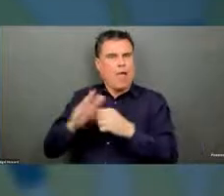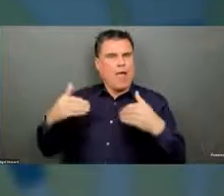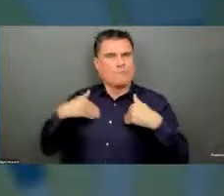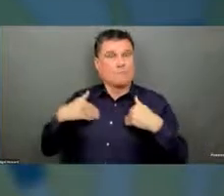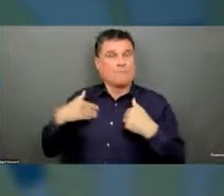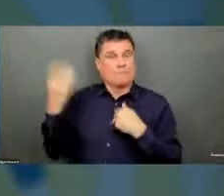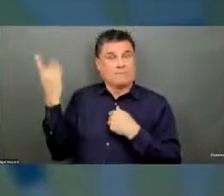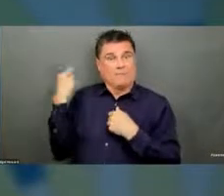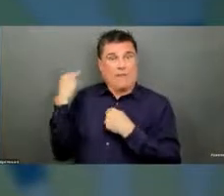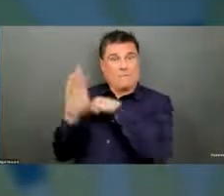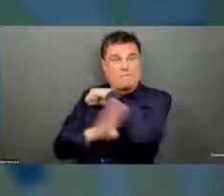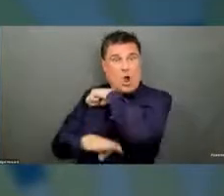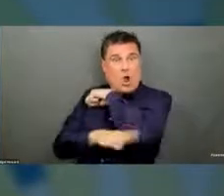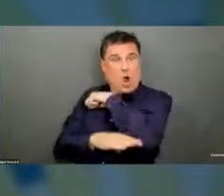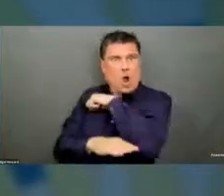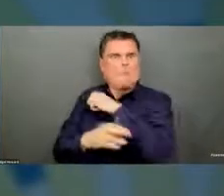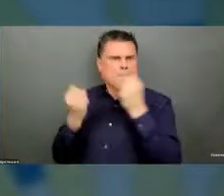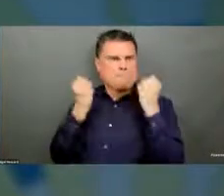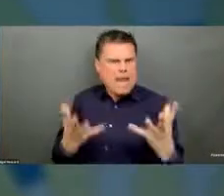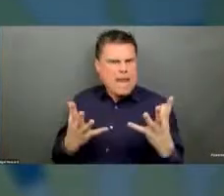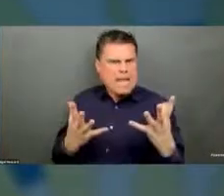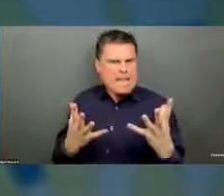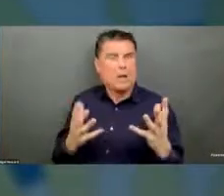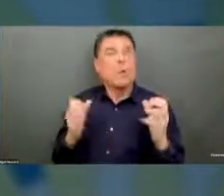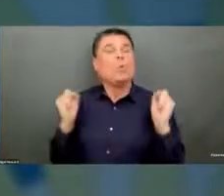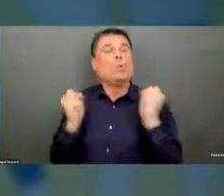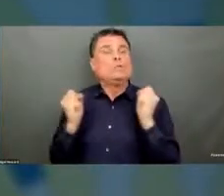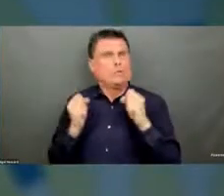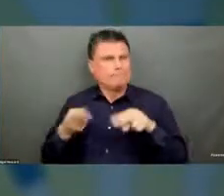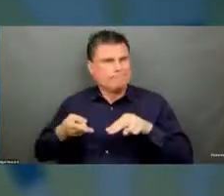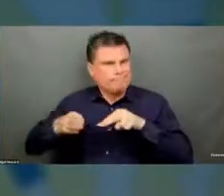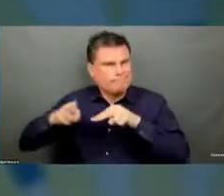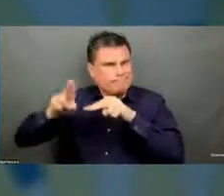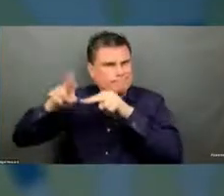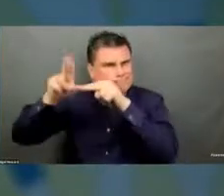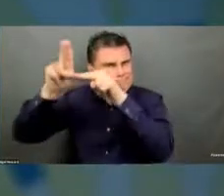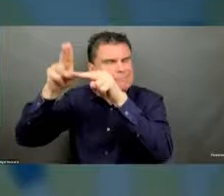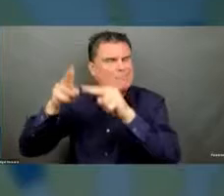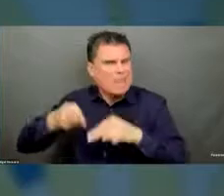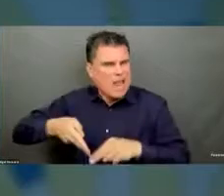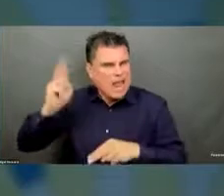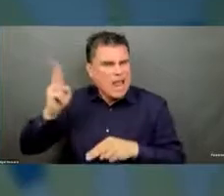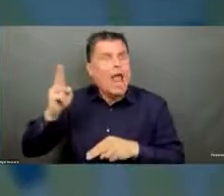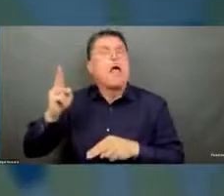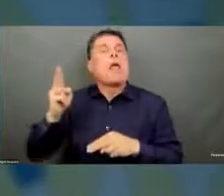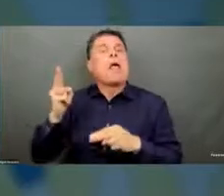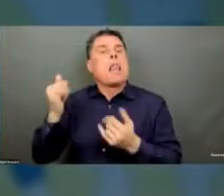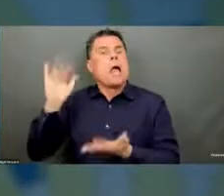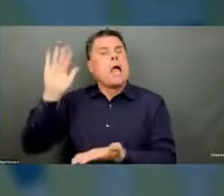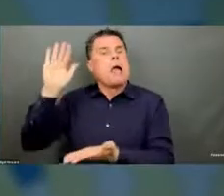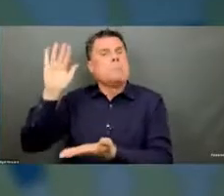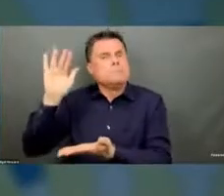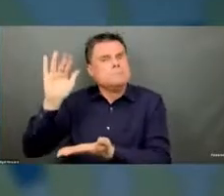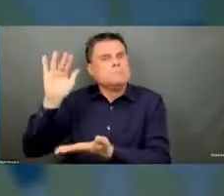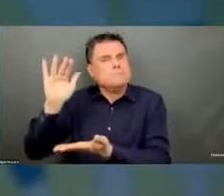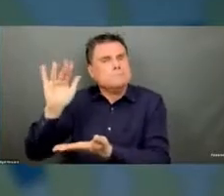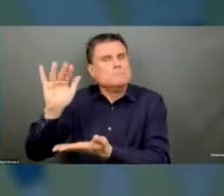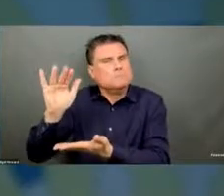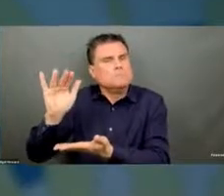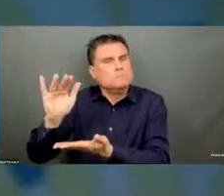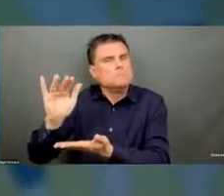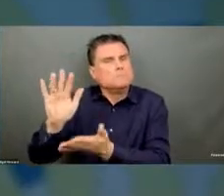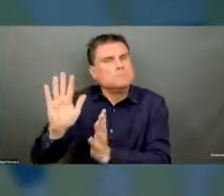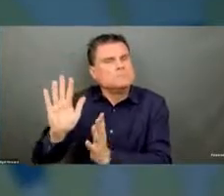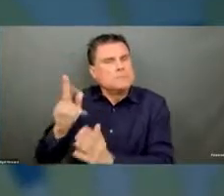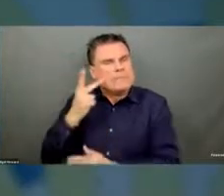months as the numbers of cases continued to increase in our communities. But it was not the same around the province. We know